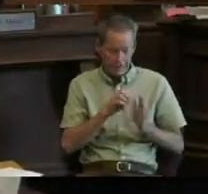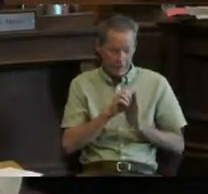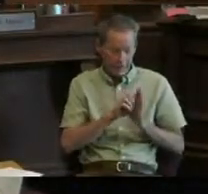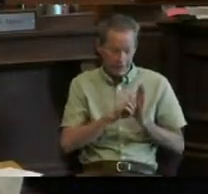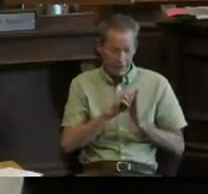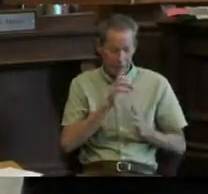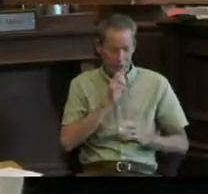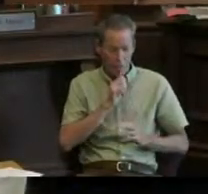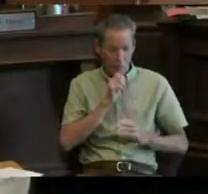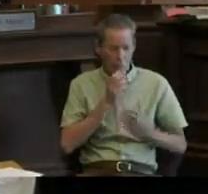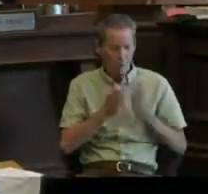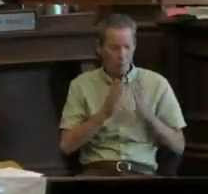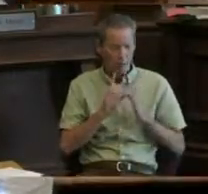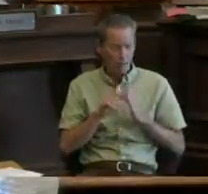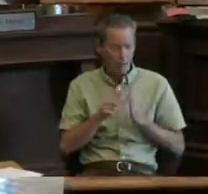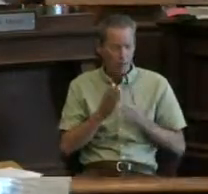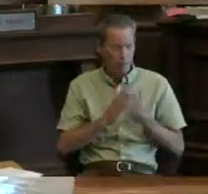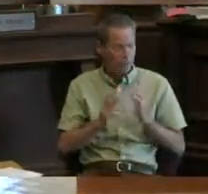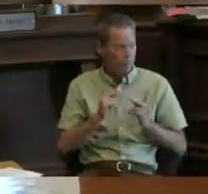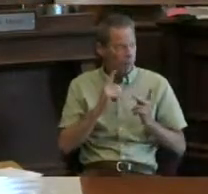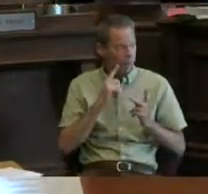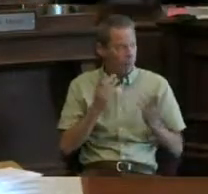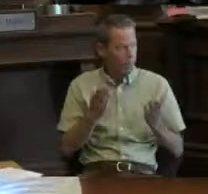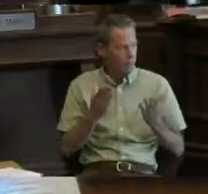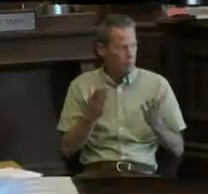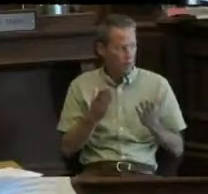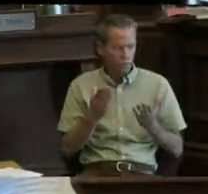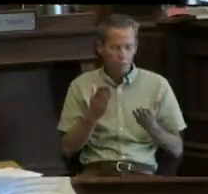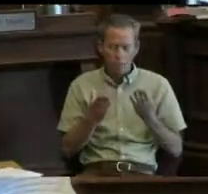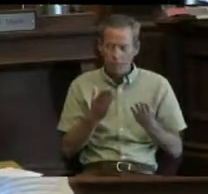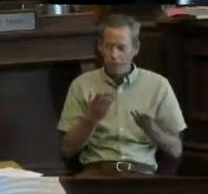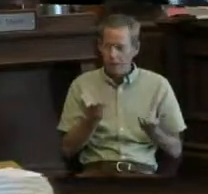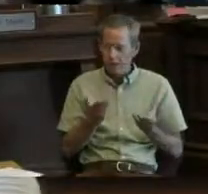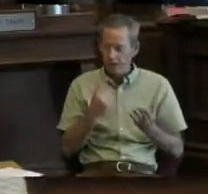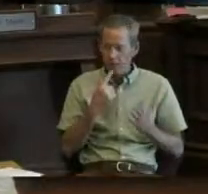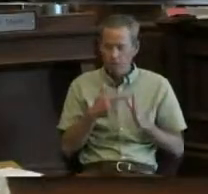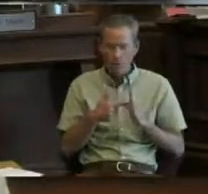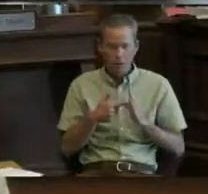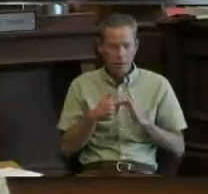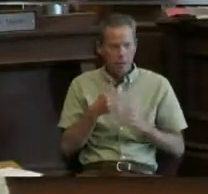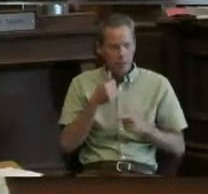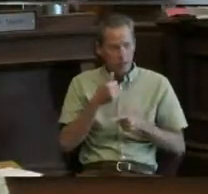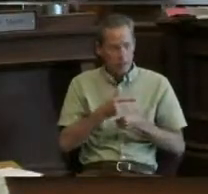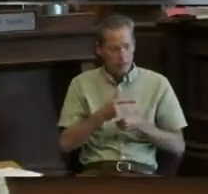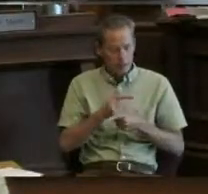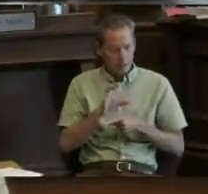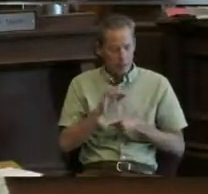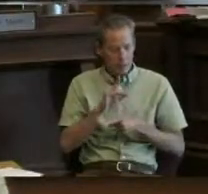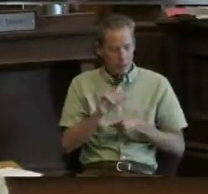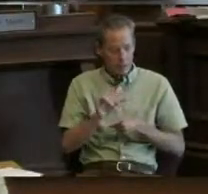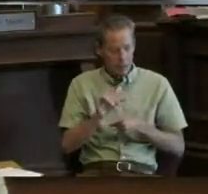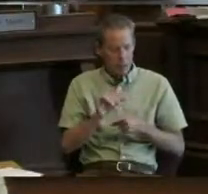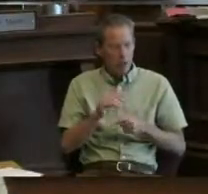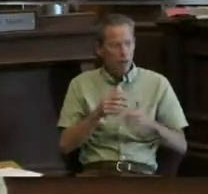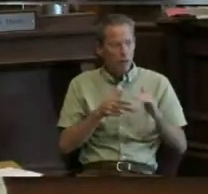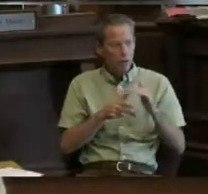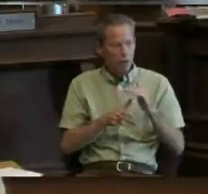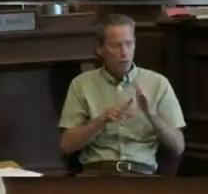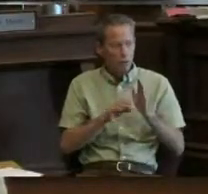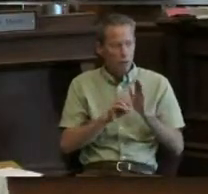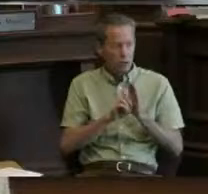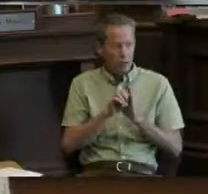It's probably been a while. Some of the people I think up here were probably around when, for example, the Sister Cities garage elevators were done